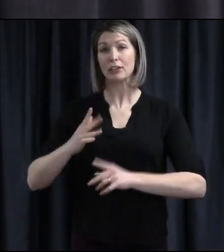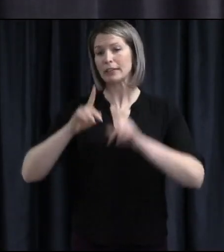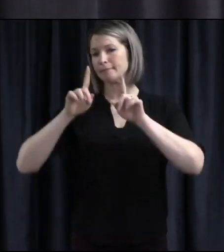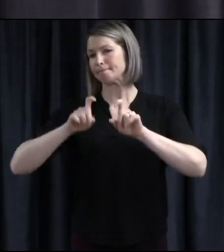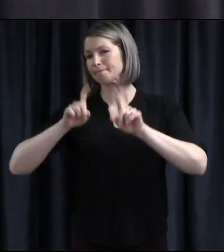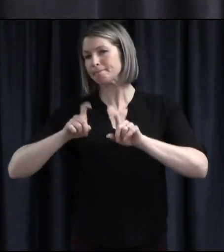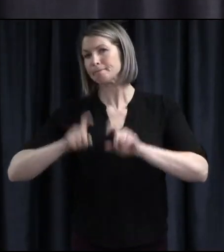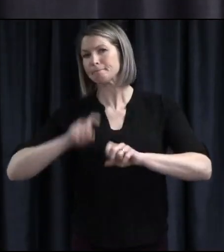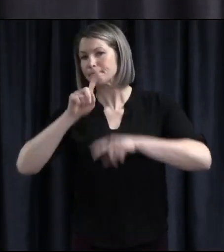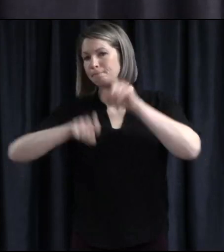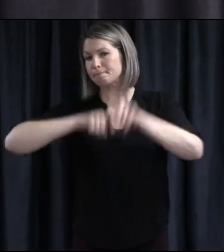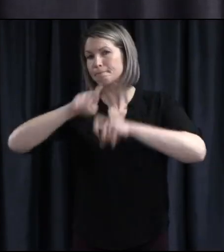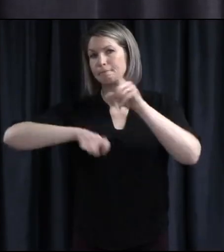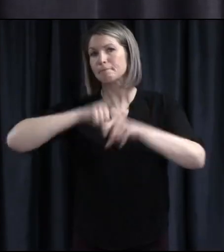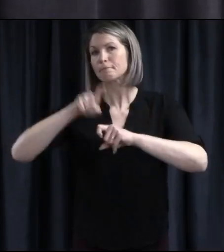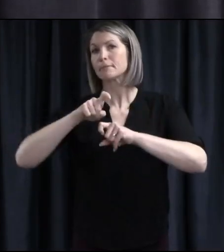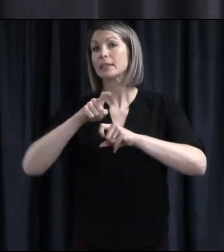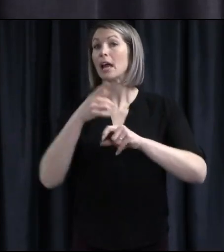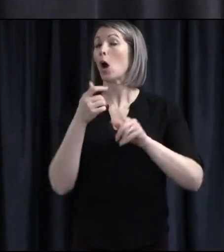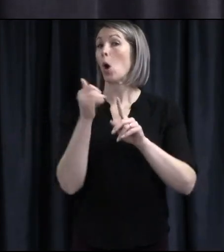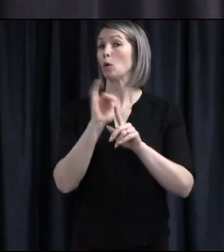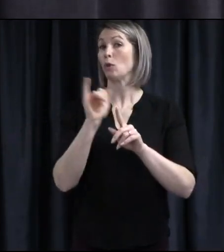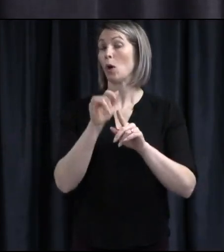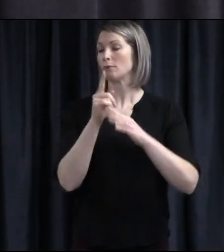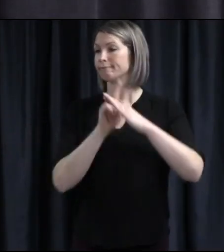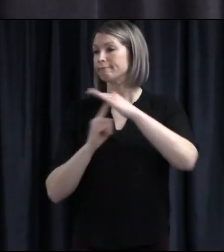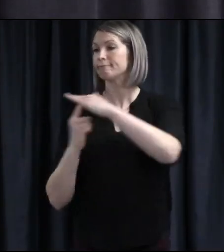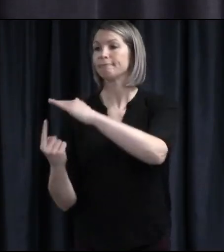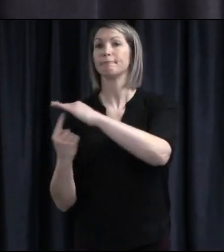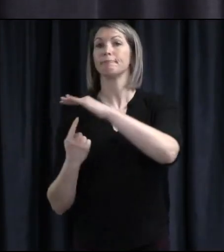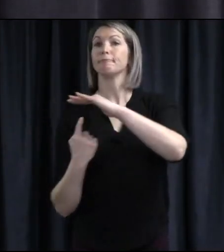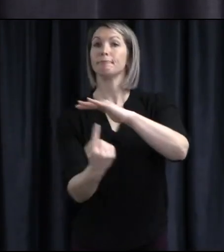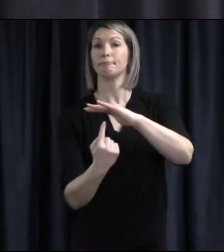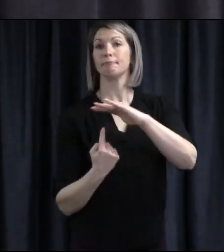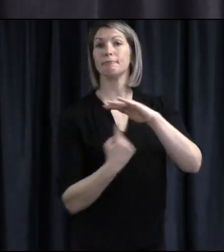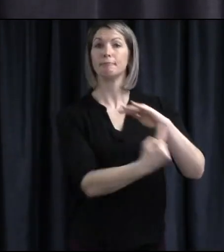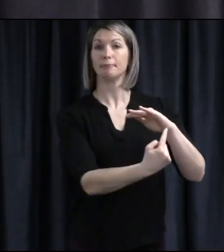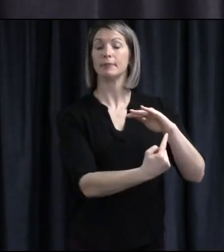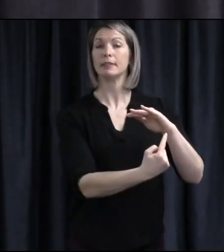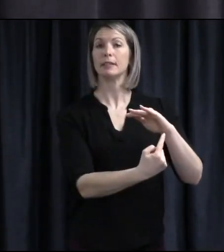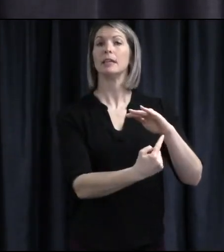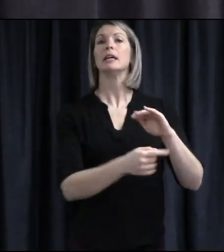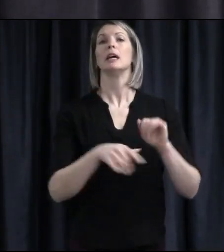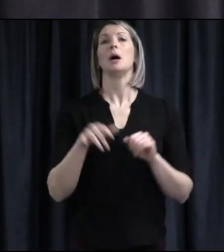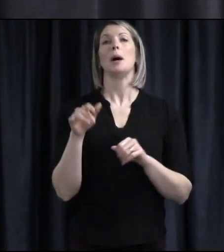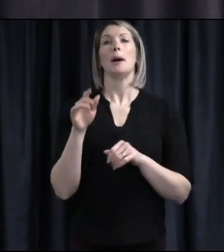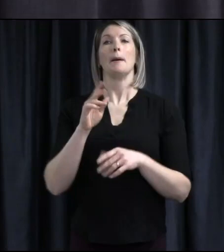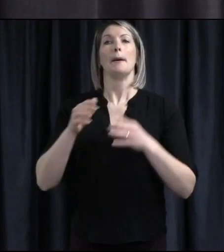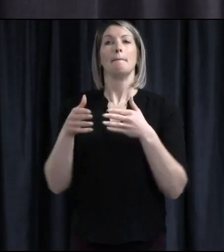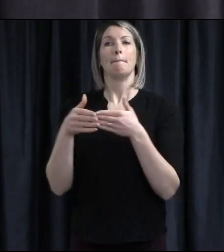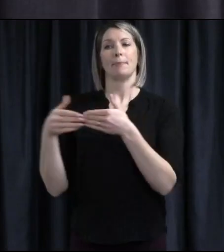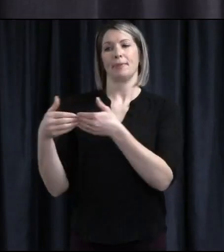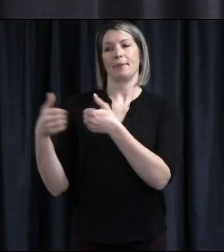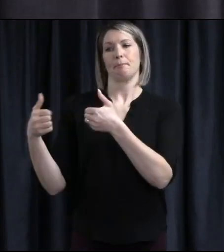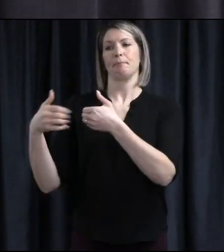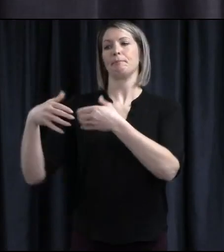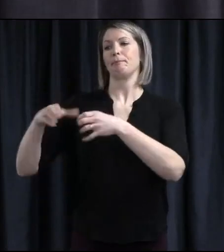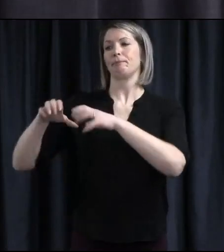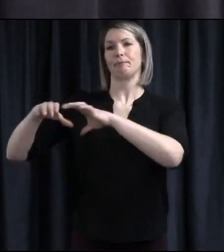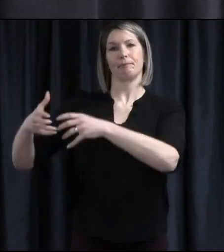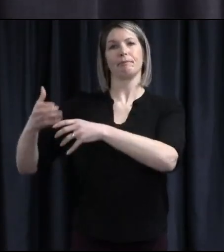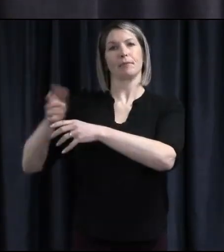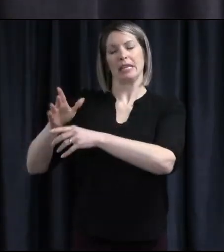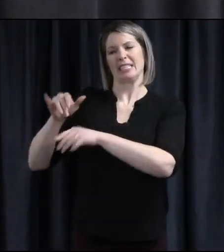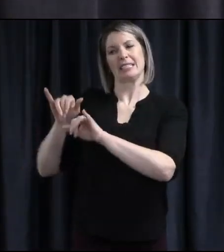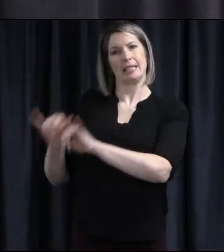been kept in isolation. The people that work on the base in Happy Valley Goose Bay has been providing the military